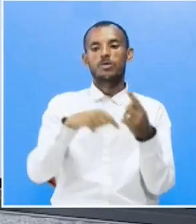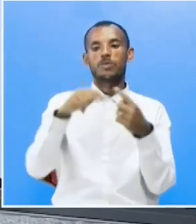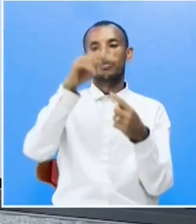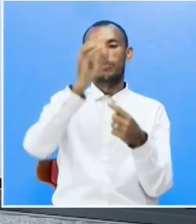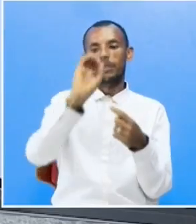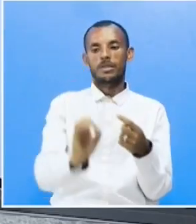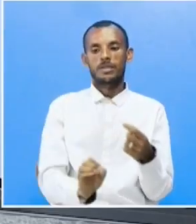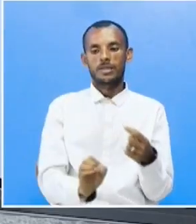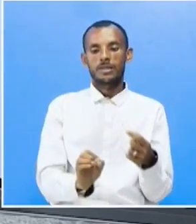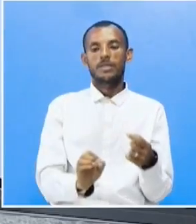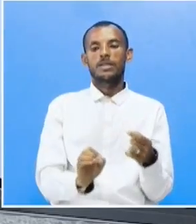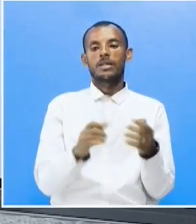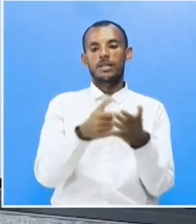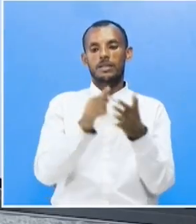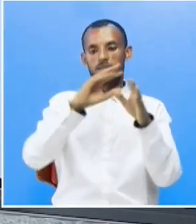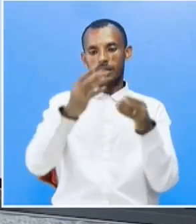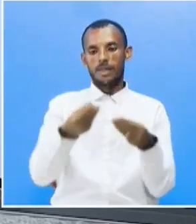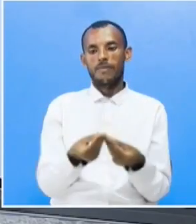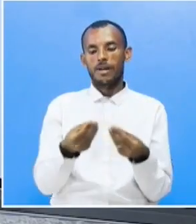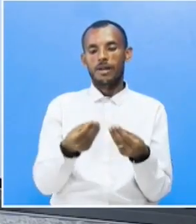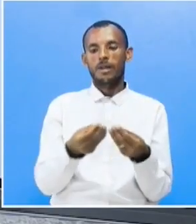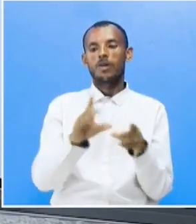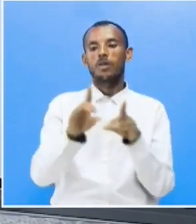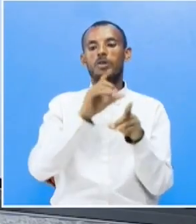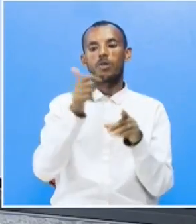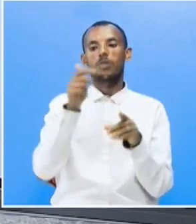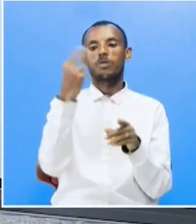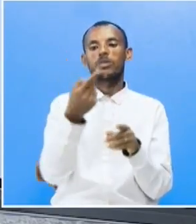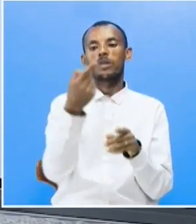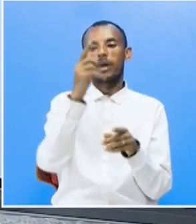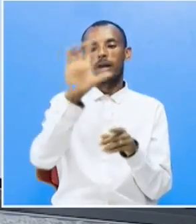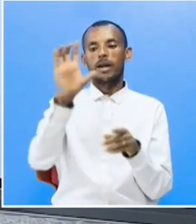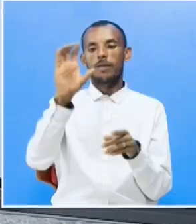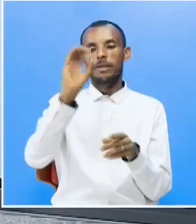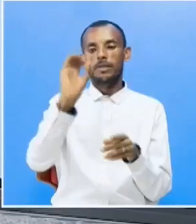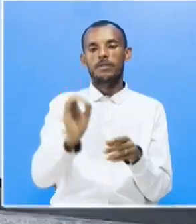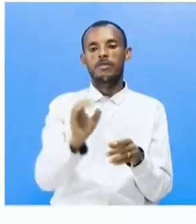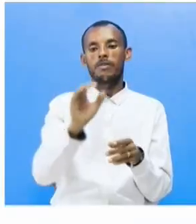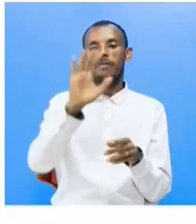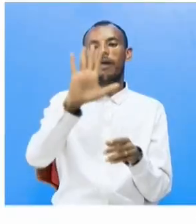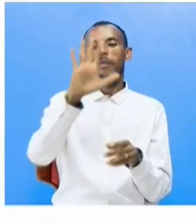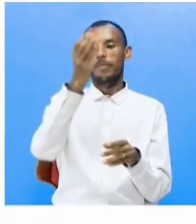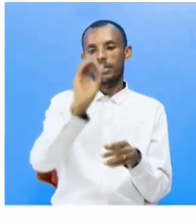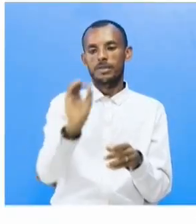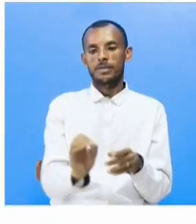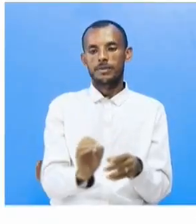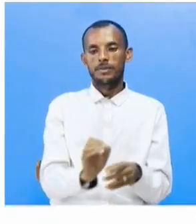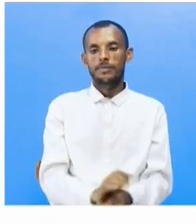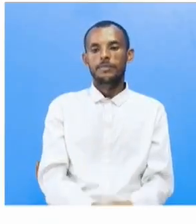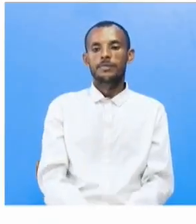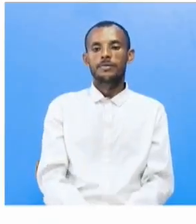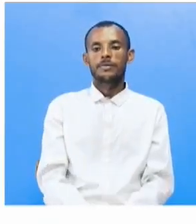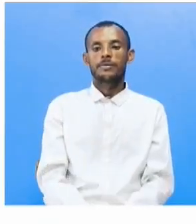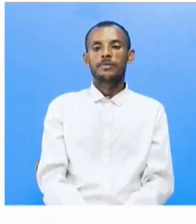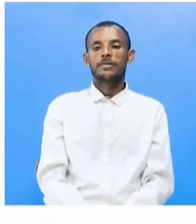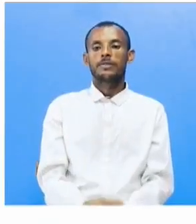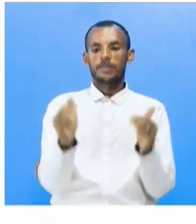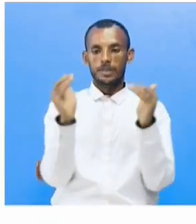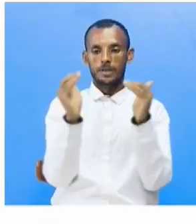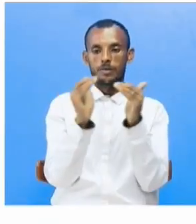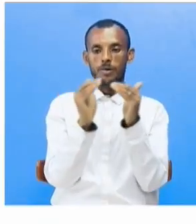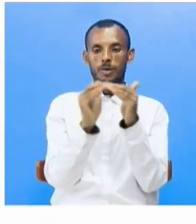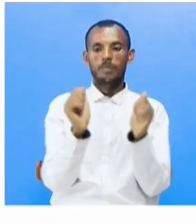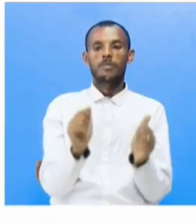loss percent is given, don't use 100% here. So 5% is equal